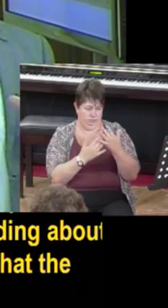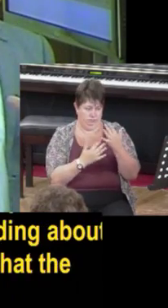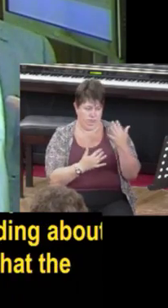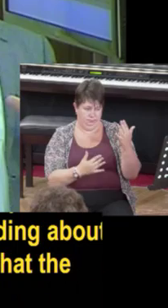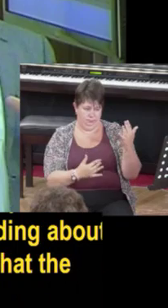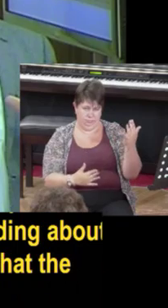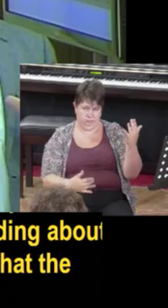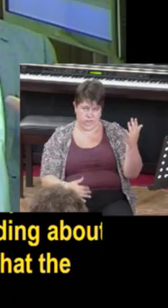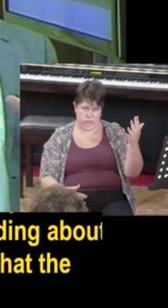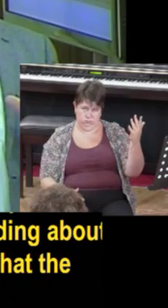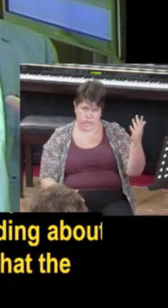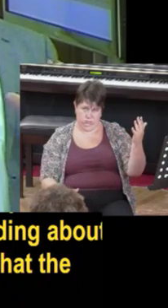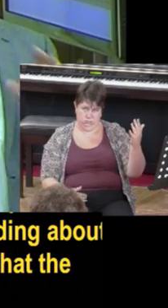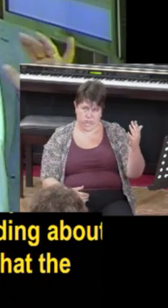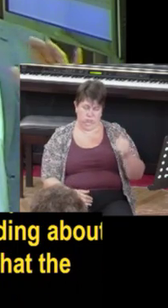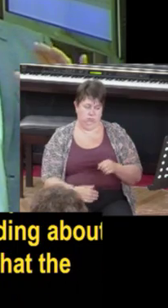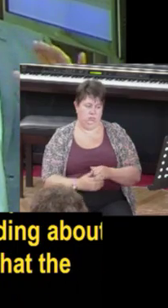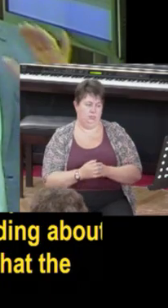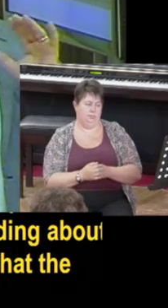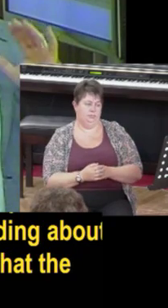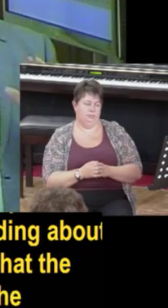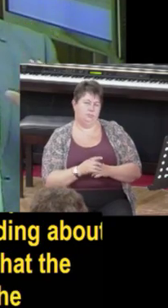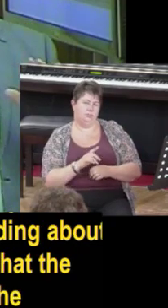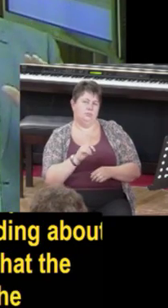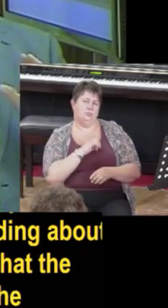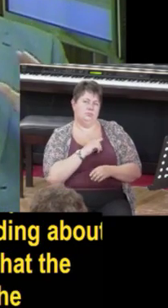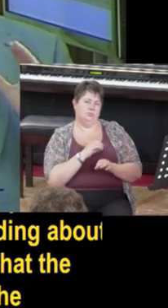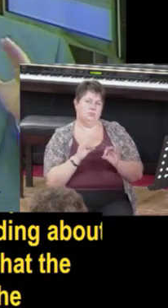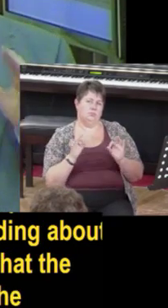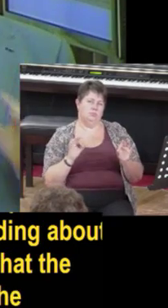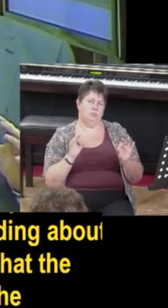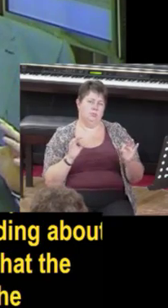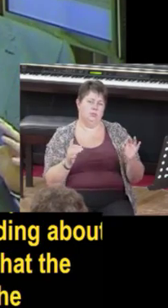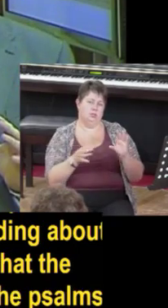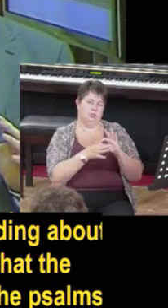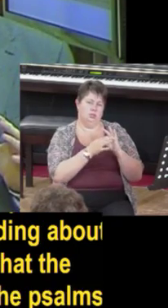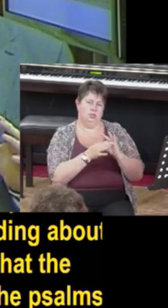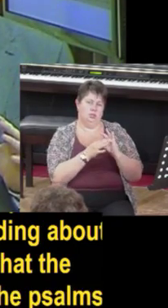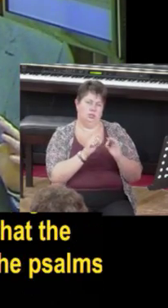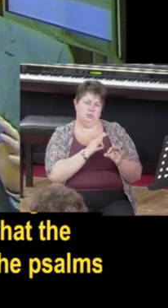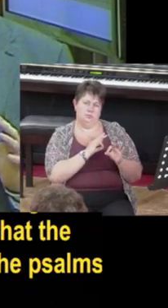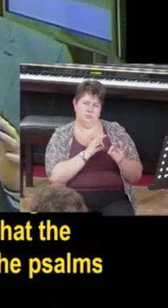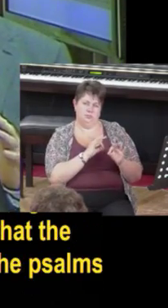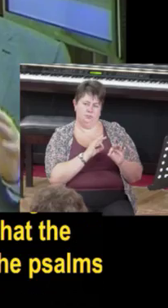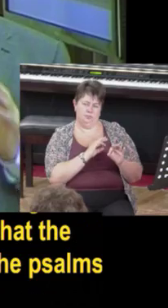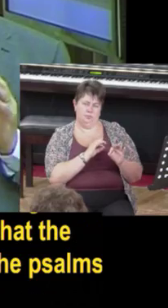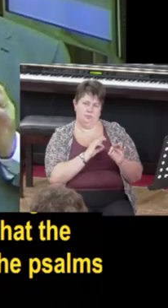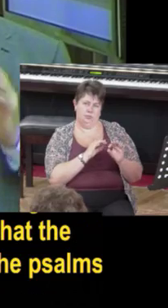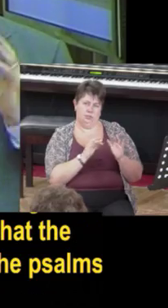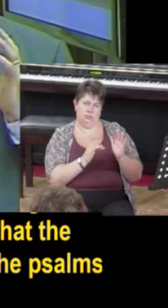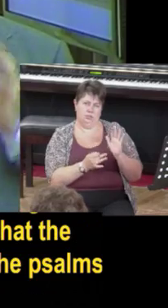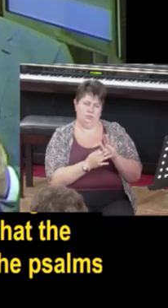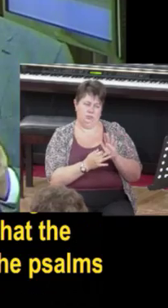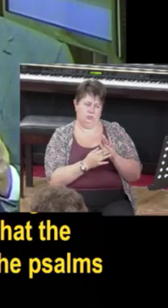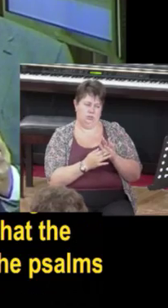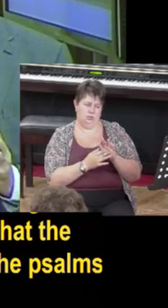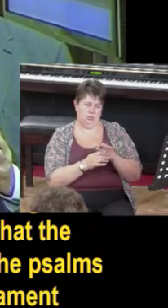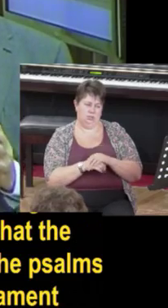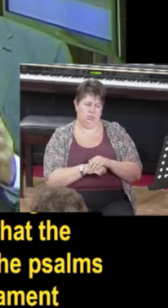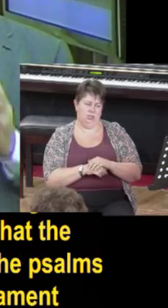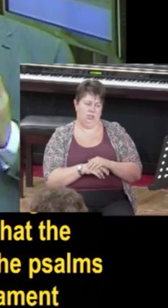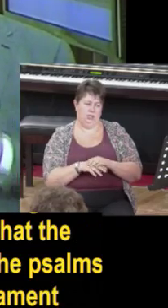in the Old Testament. So that makes it especially important. There are almost